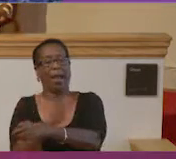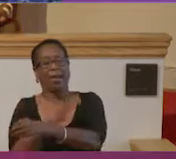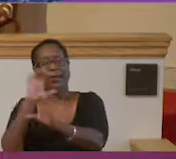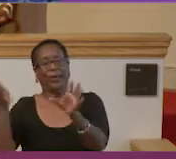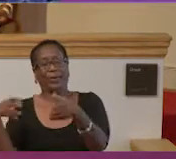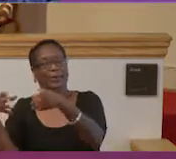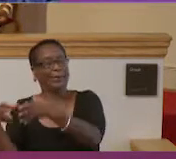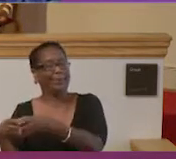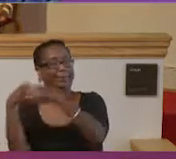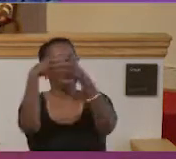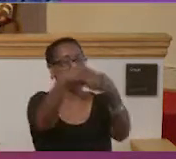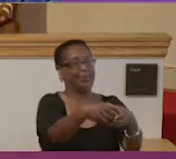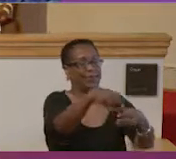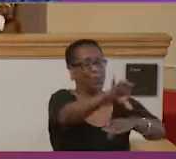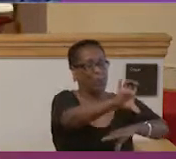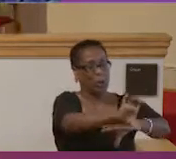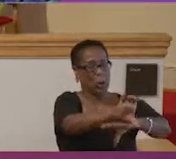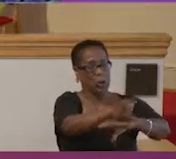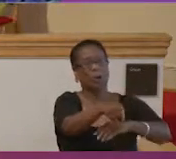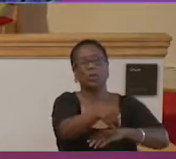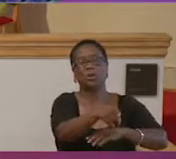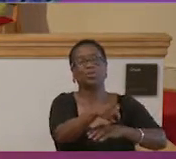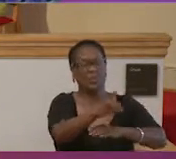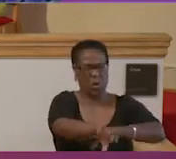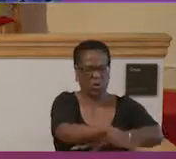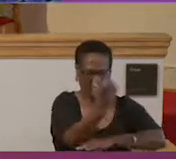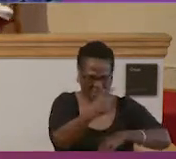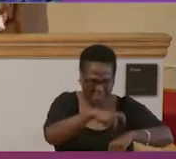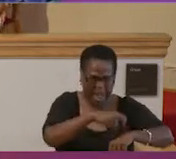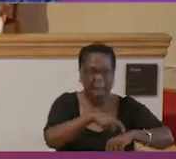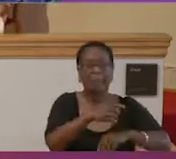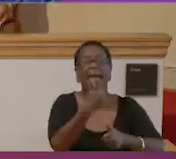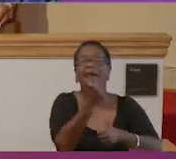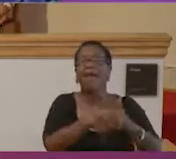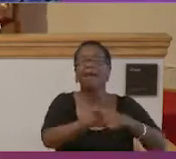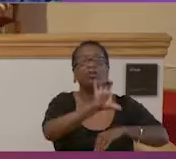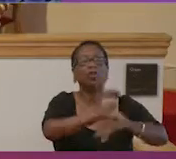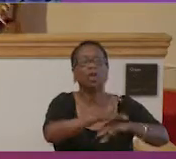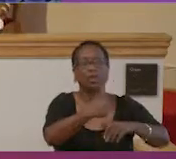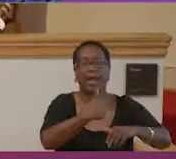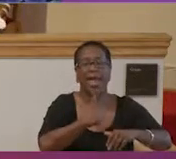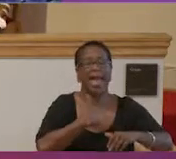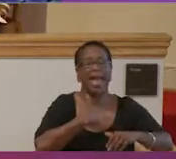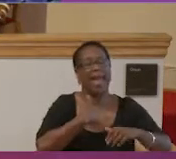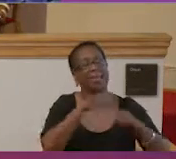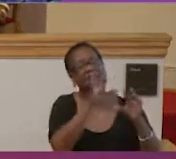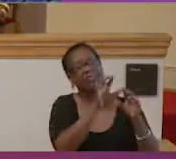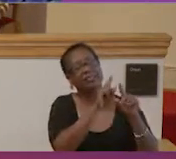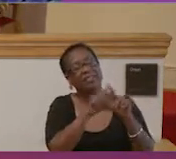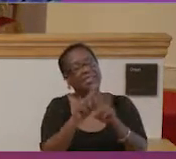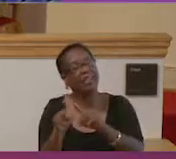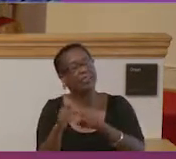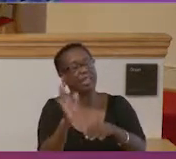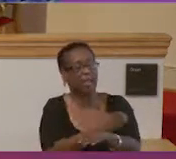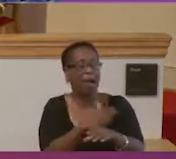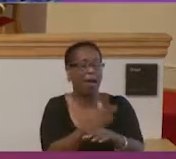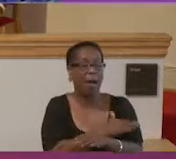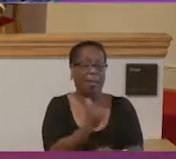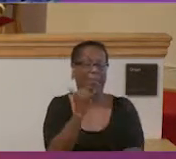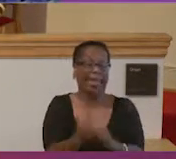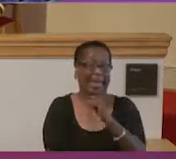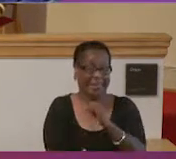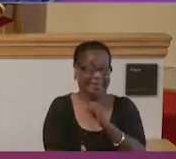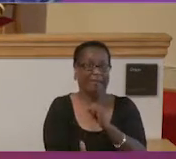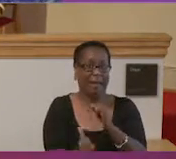the Christmas season. Every church had a couple of songs, but at the end of the